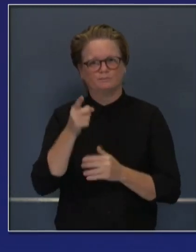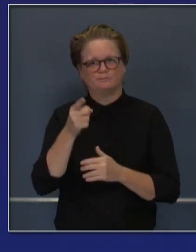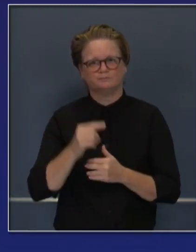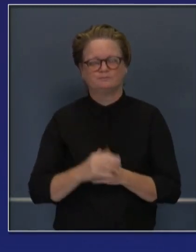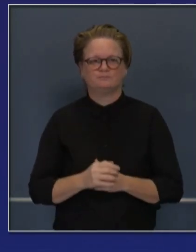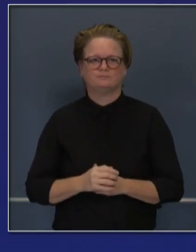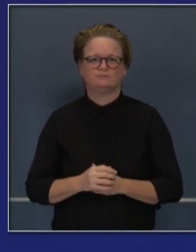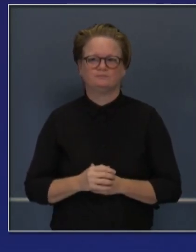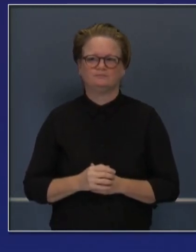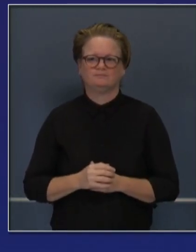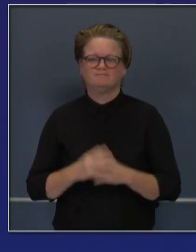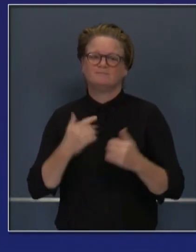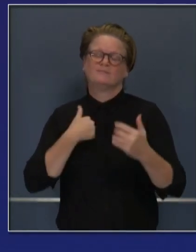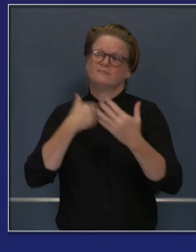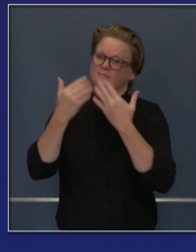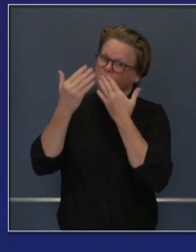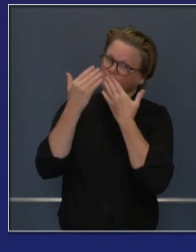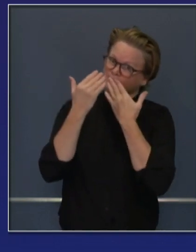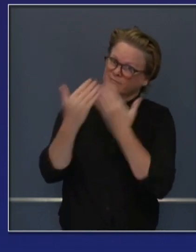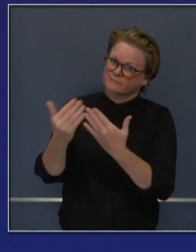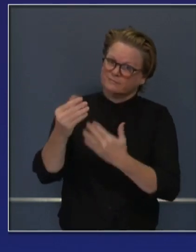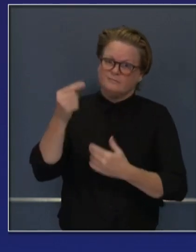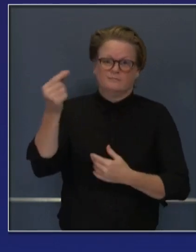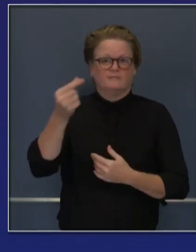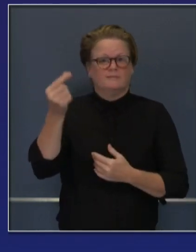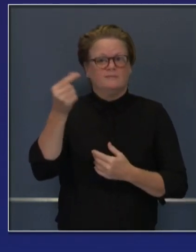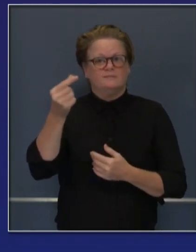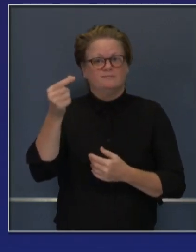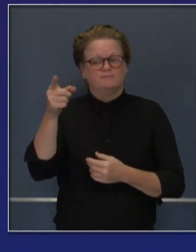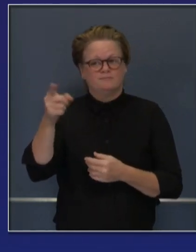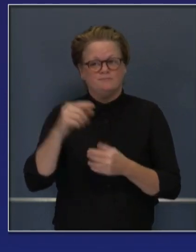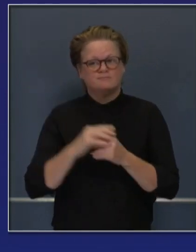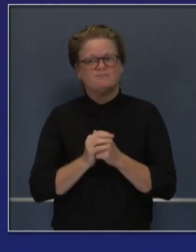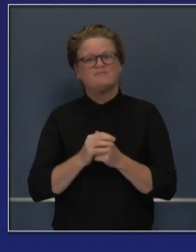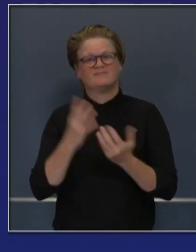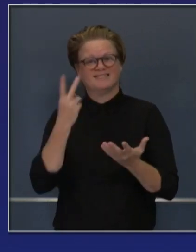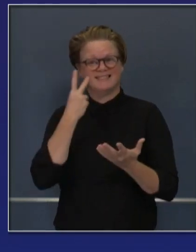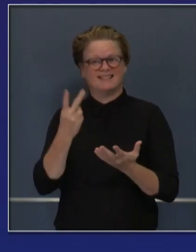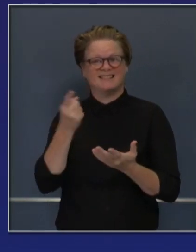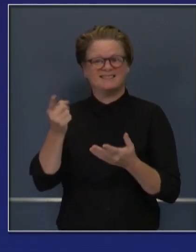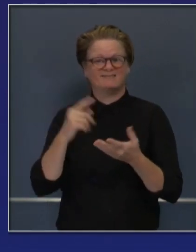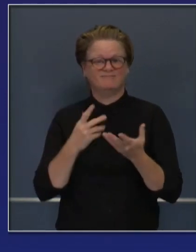Thank you, Doctor. As you can see from these case numbers, the numbers have substantially increased.